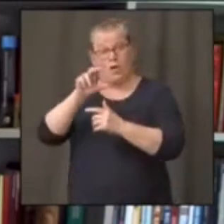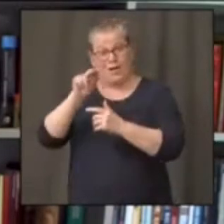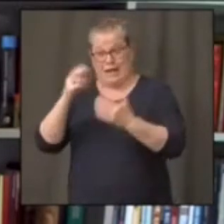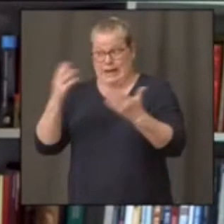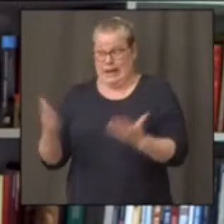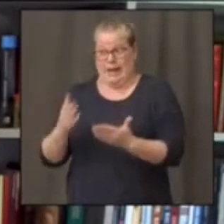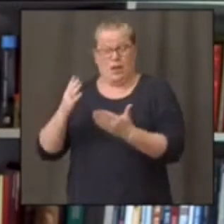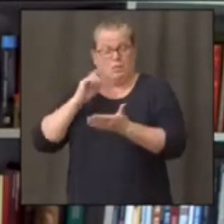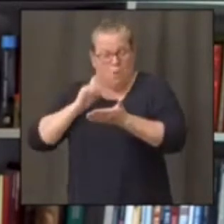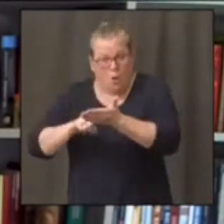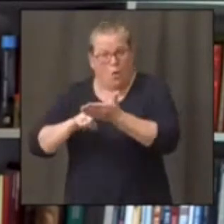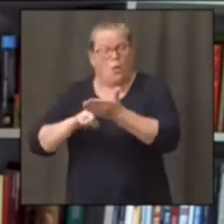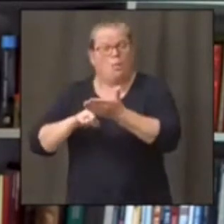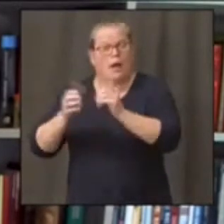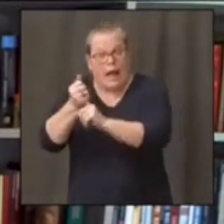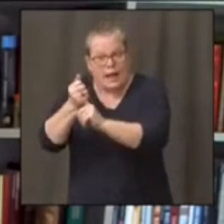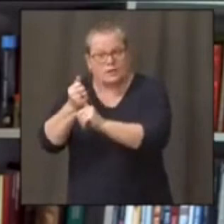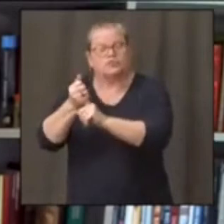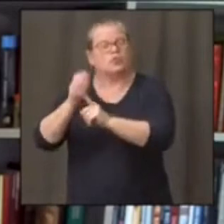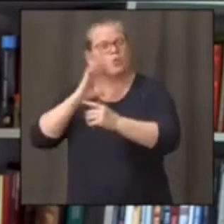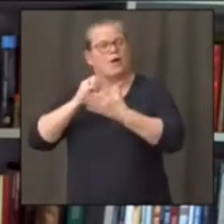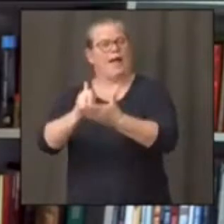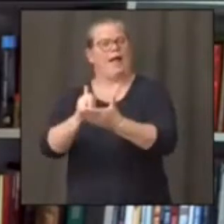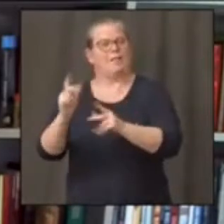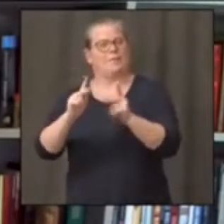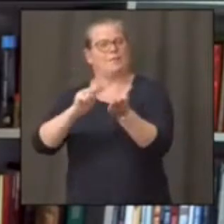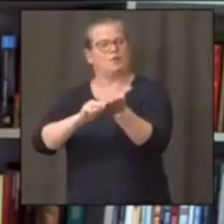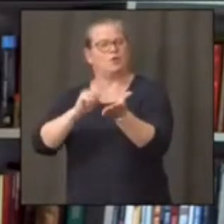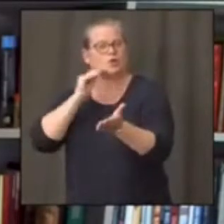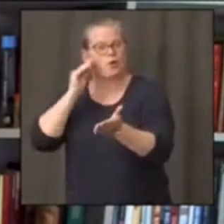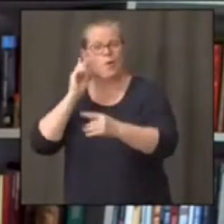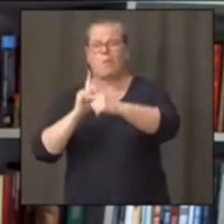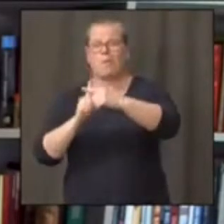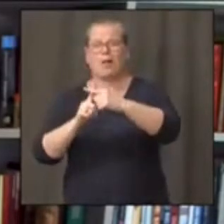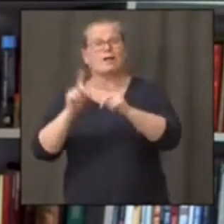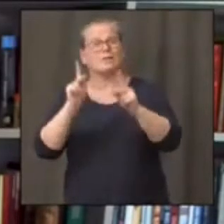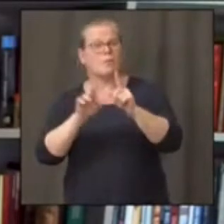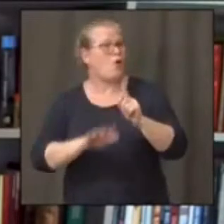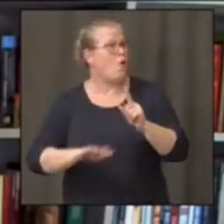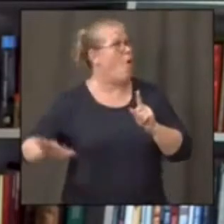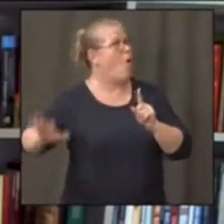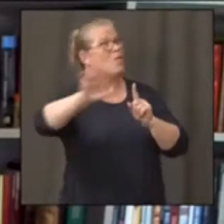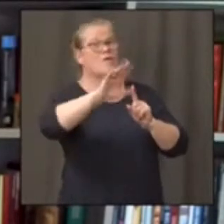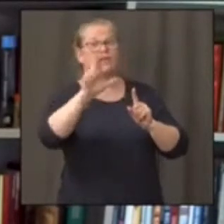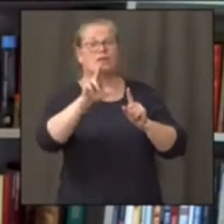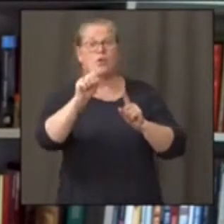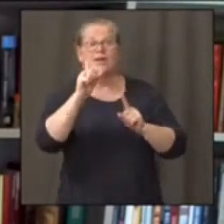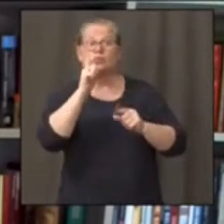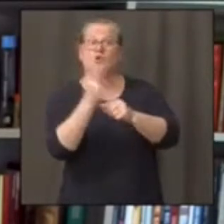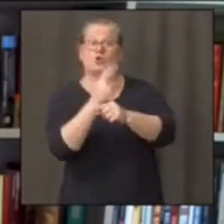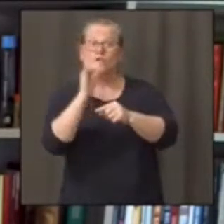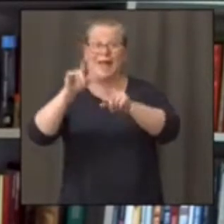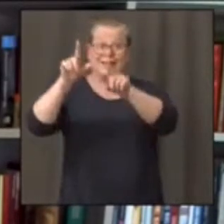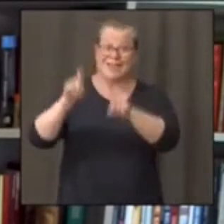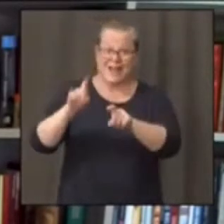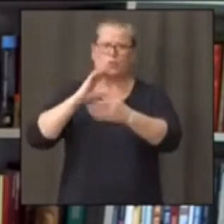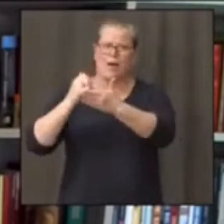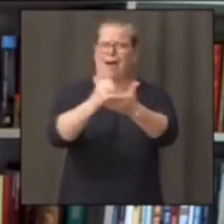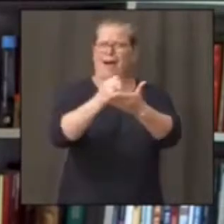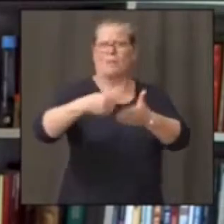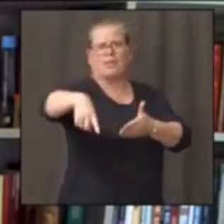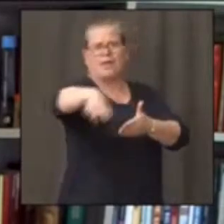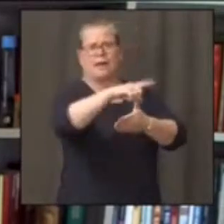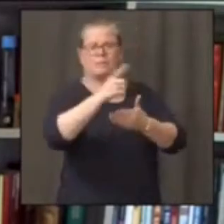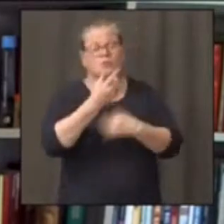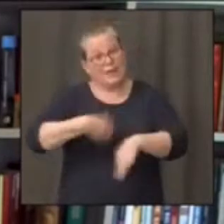issues of people in the nursing home, but it also helped people all over the country who are using that test. So I think that's an important point to